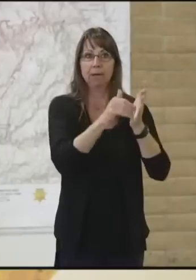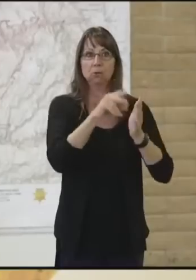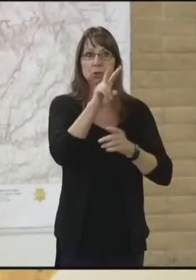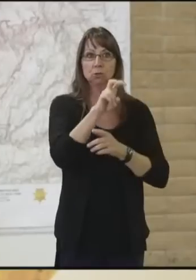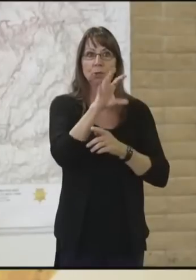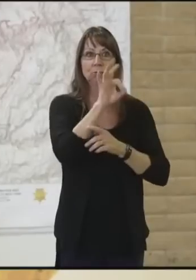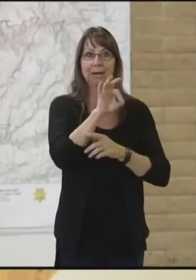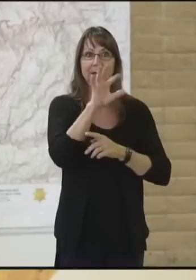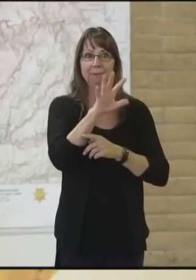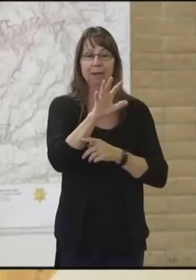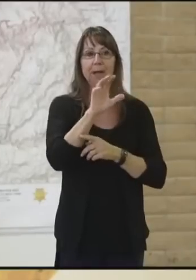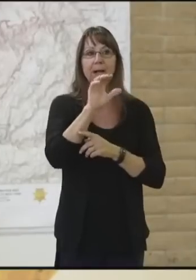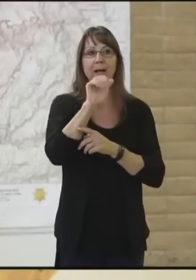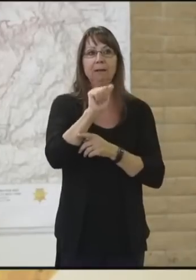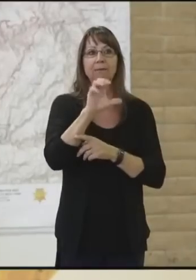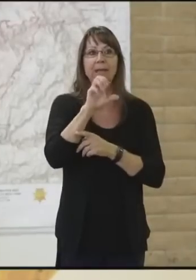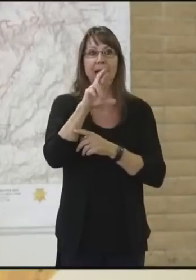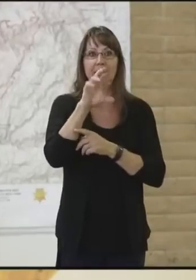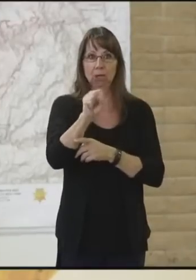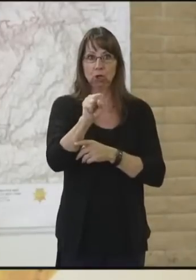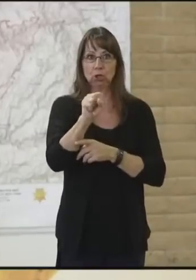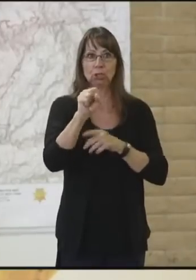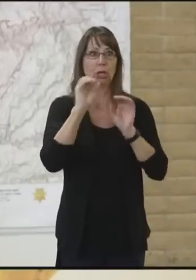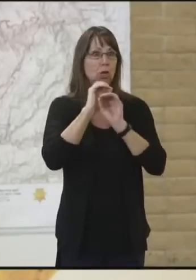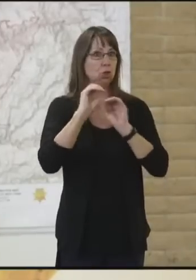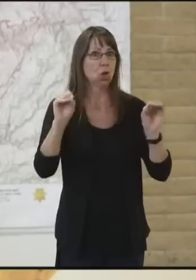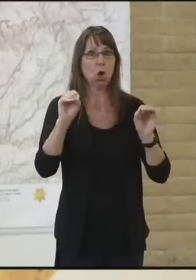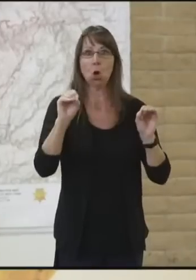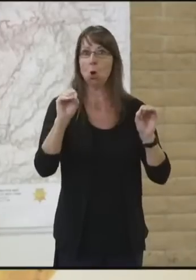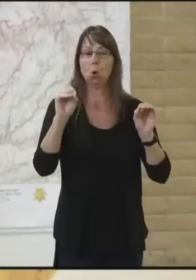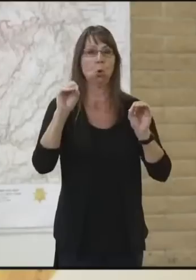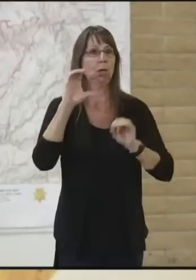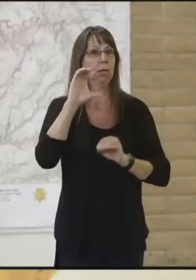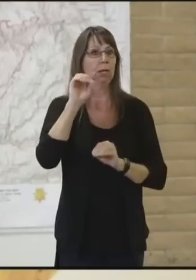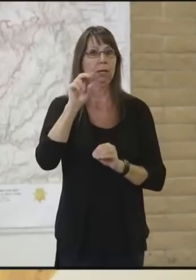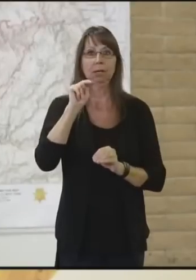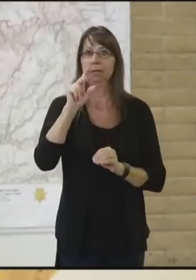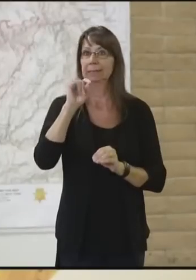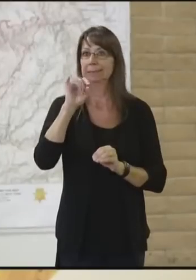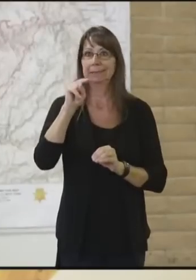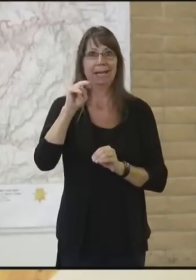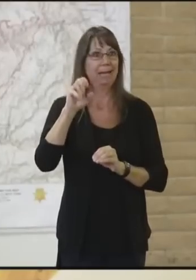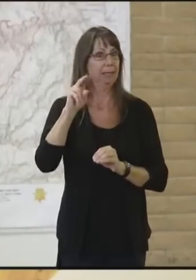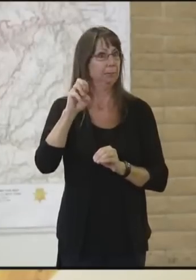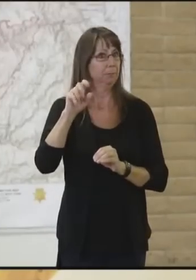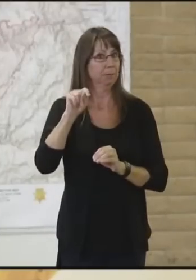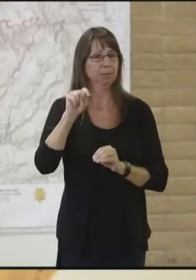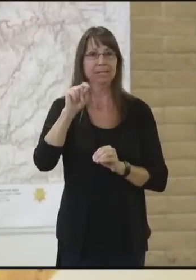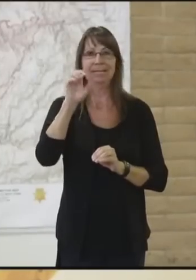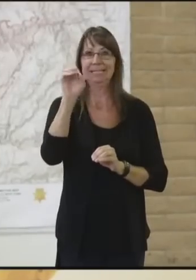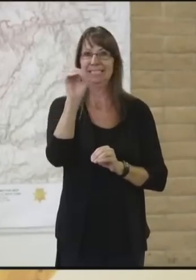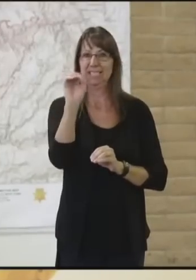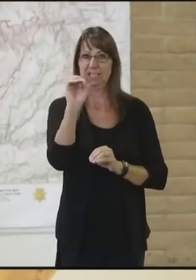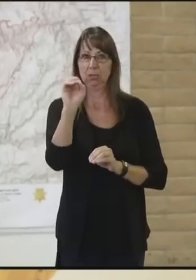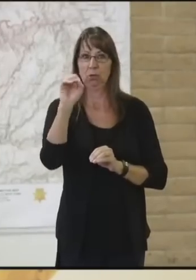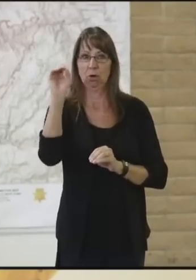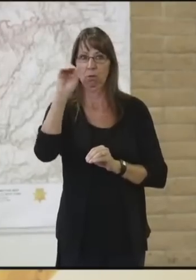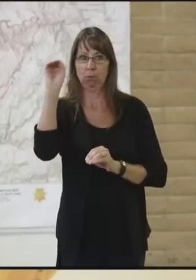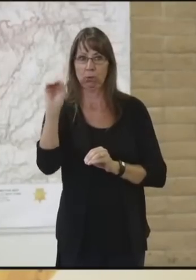65,295 acres, 0% contained. I expect some numbers to come out for the entire